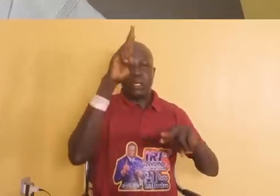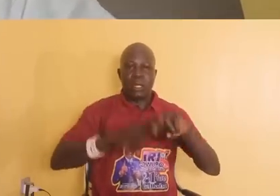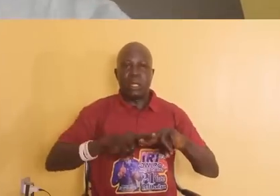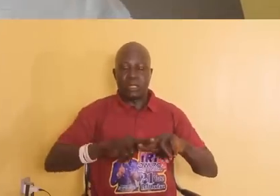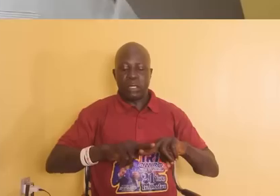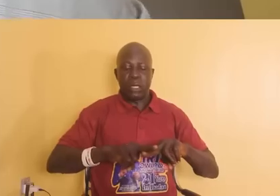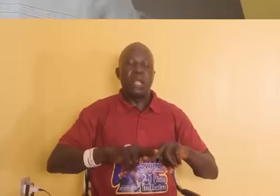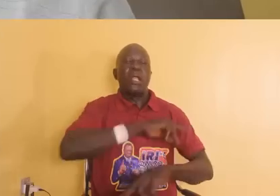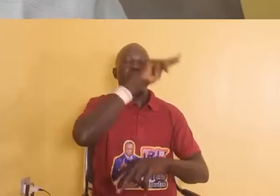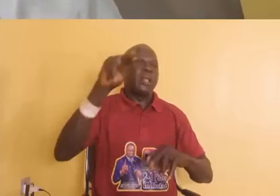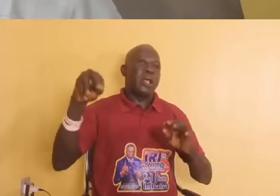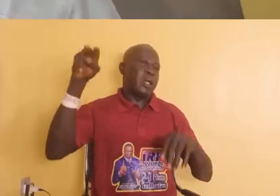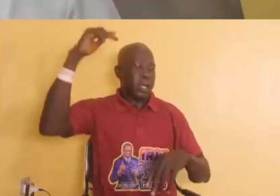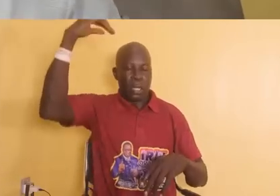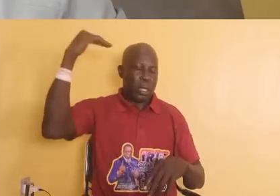a national headquarters.